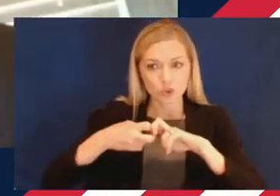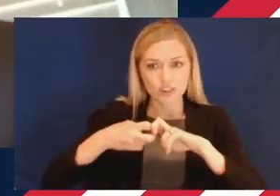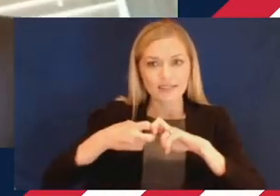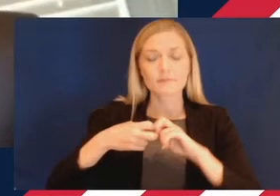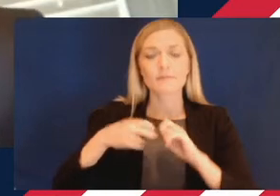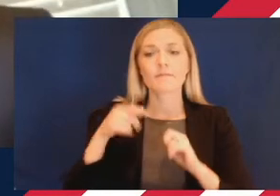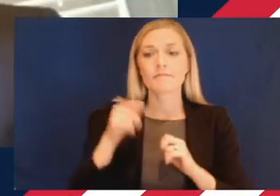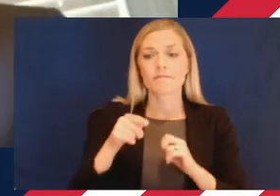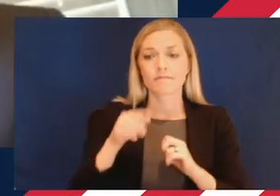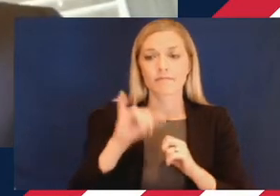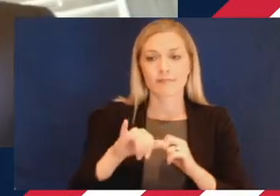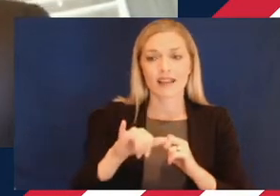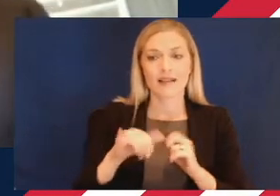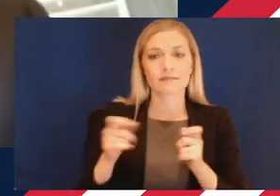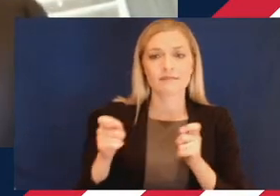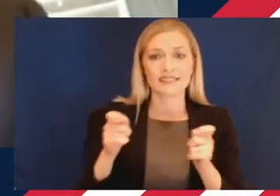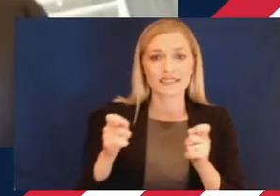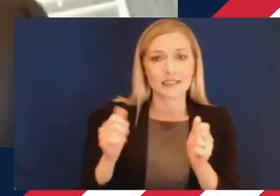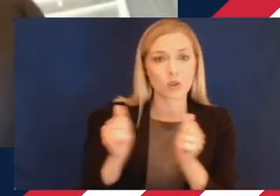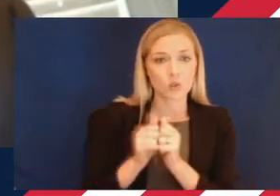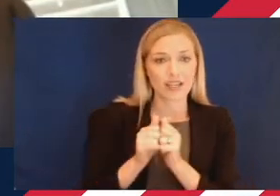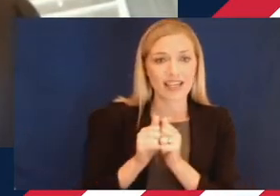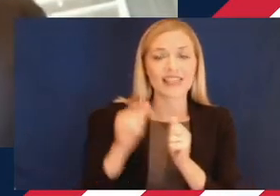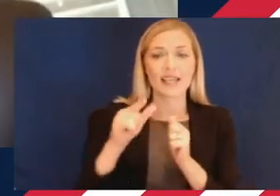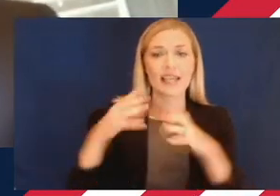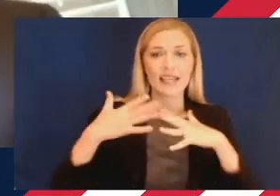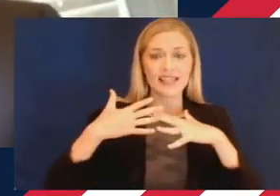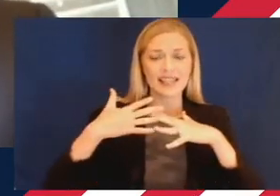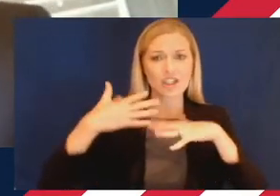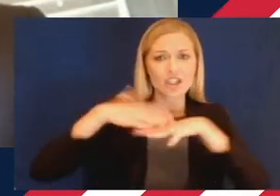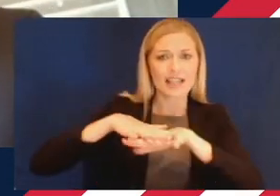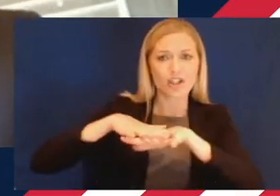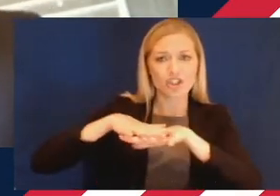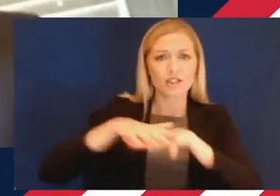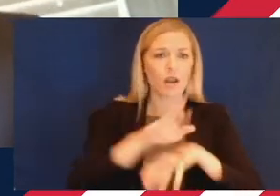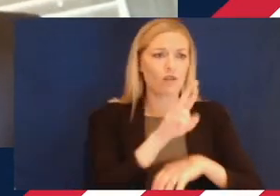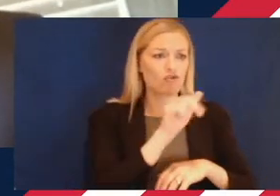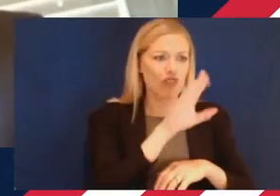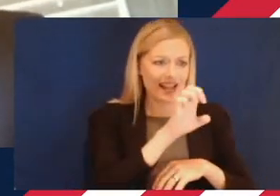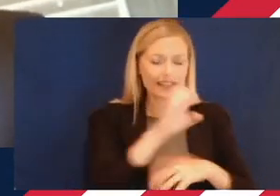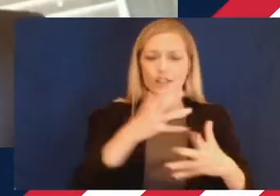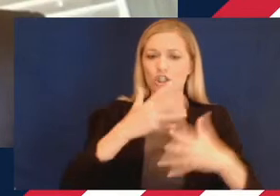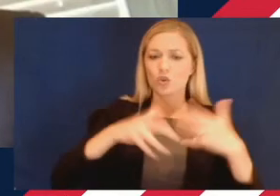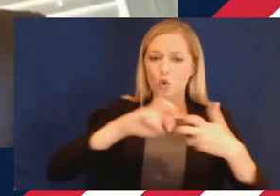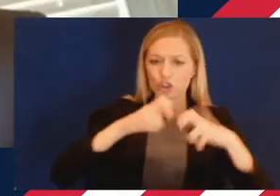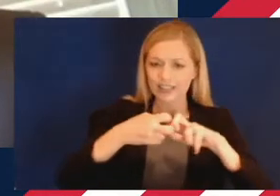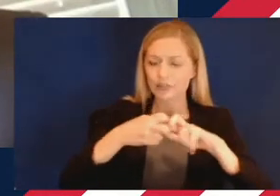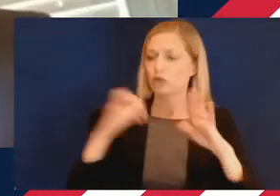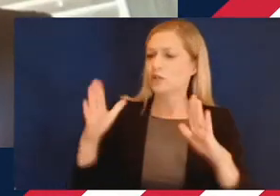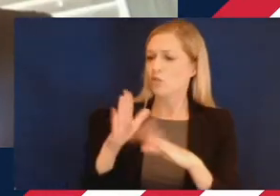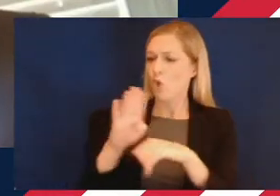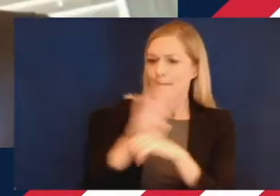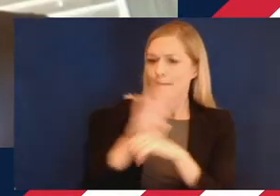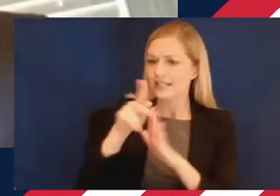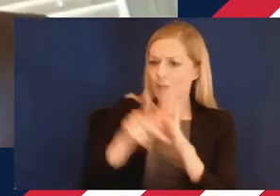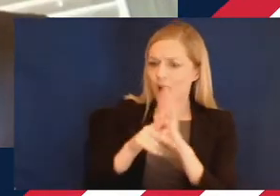with an intersection of race, social issues, small business policies, and the